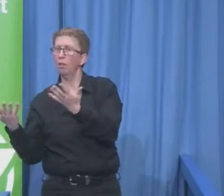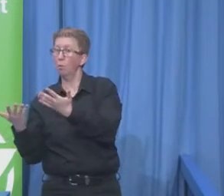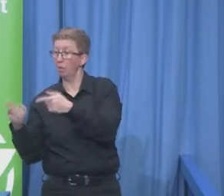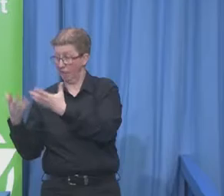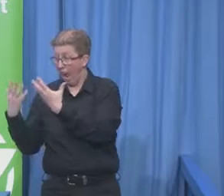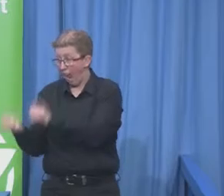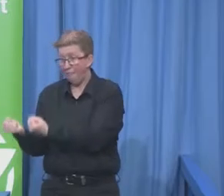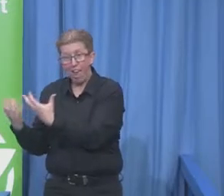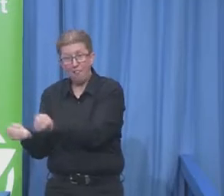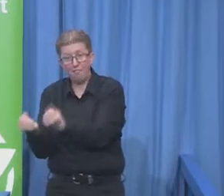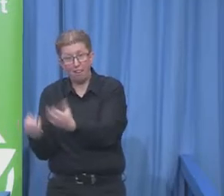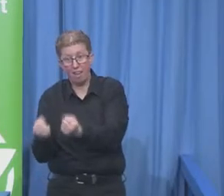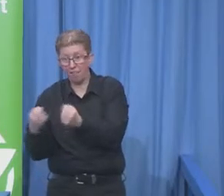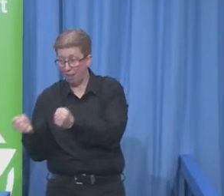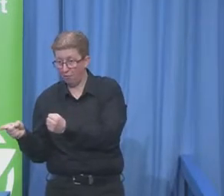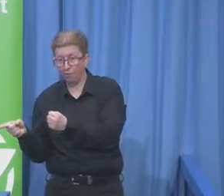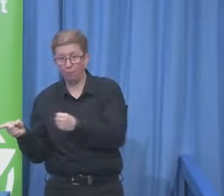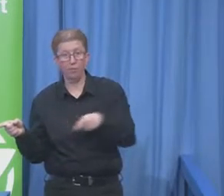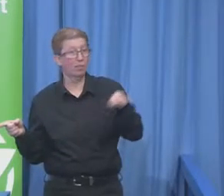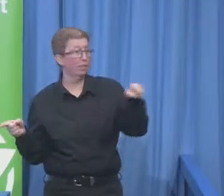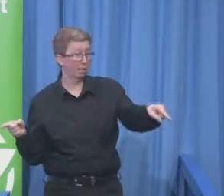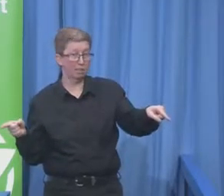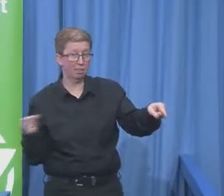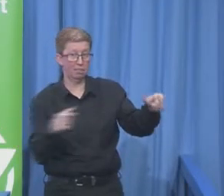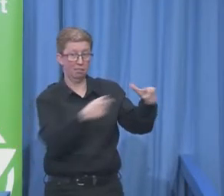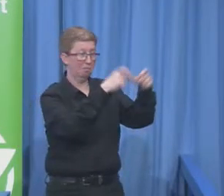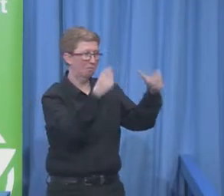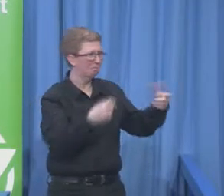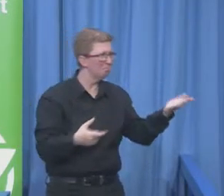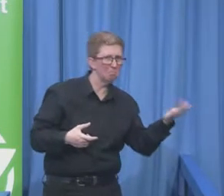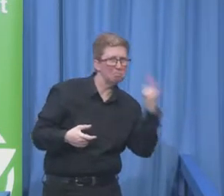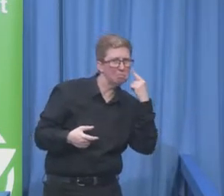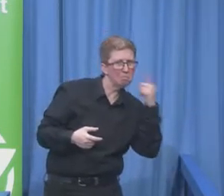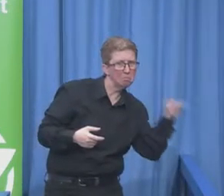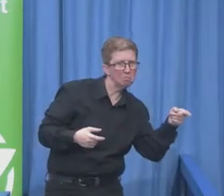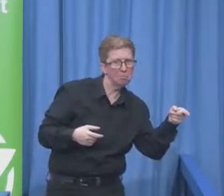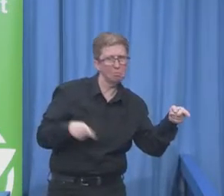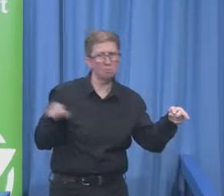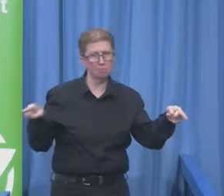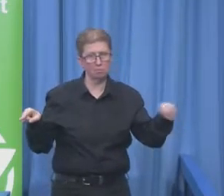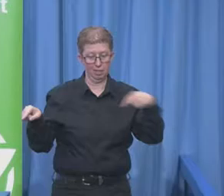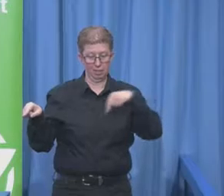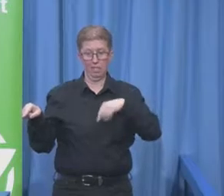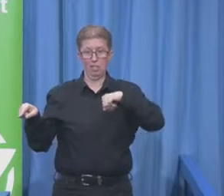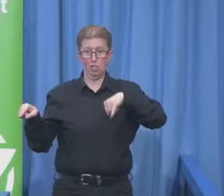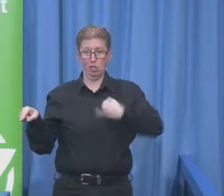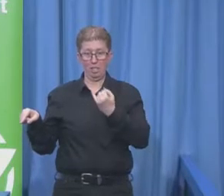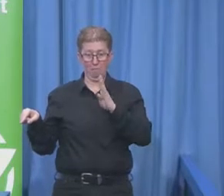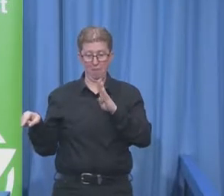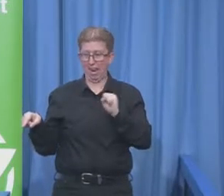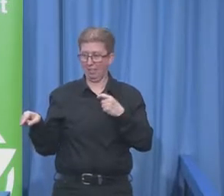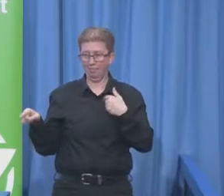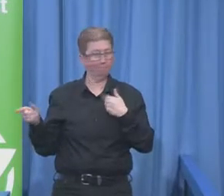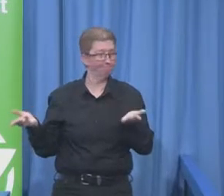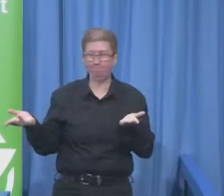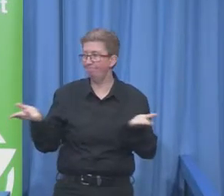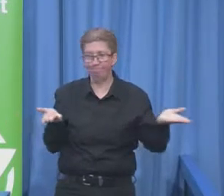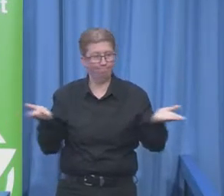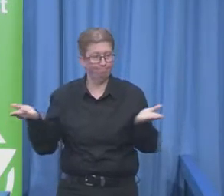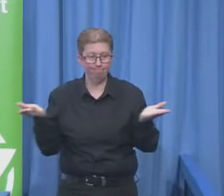products produced in production units in the TVET center. And then from TVET to the job market,